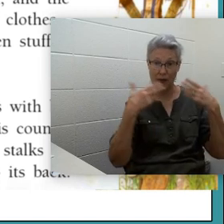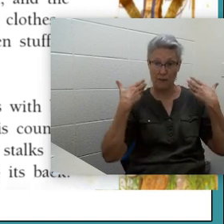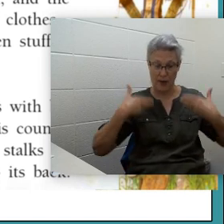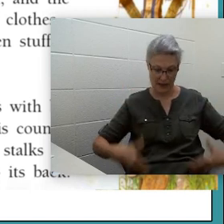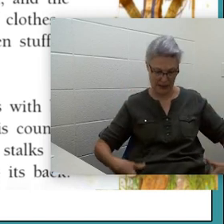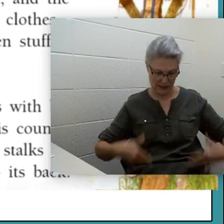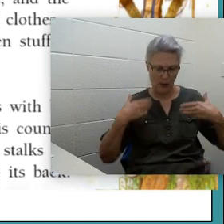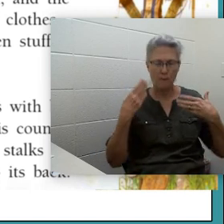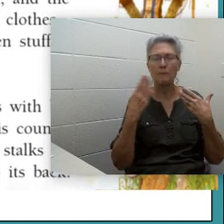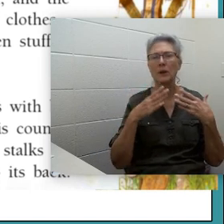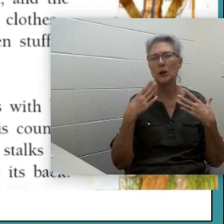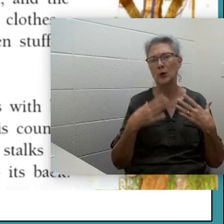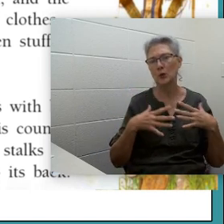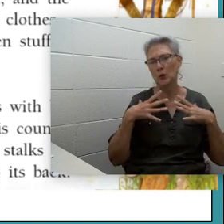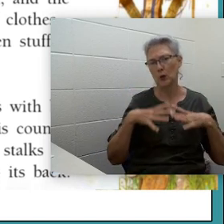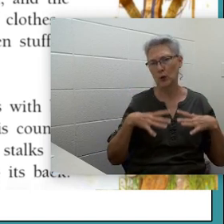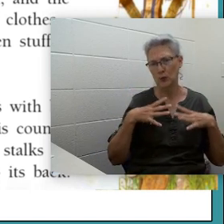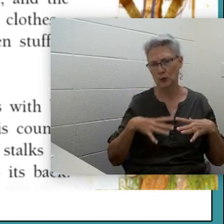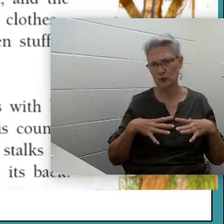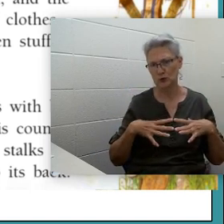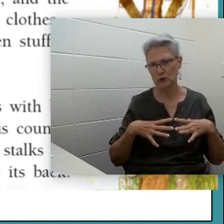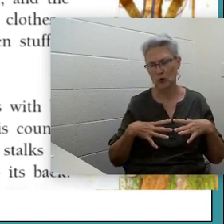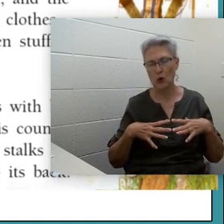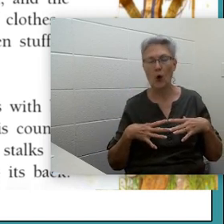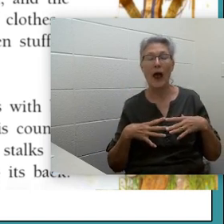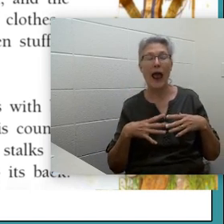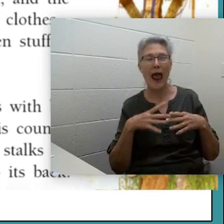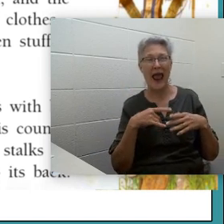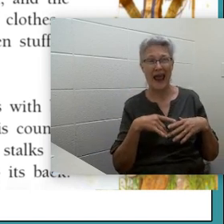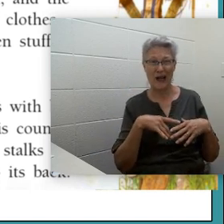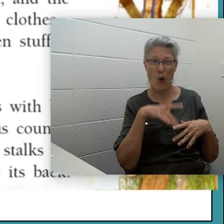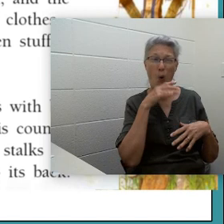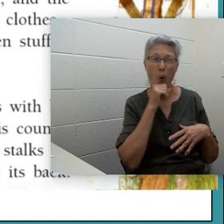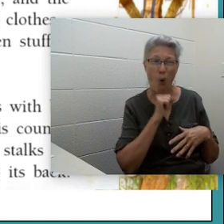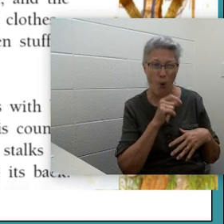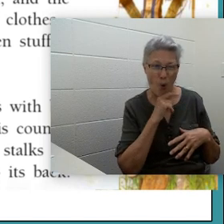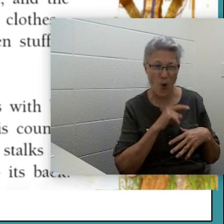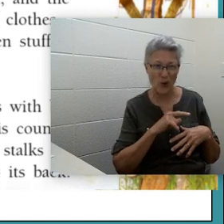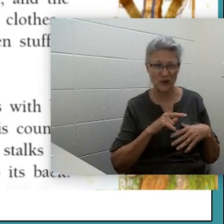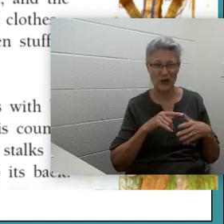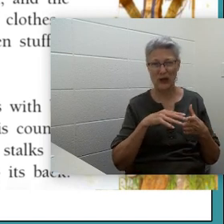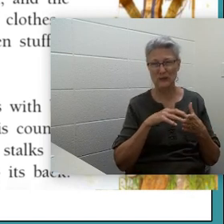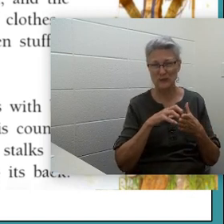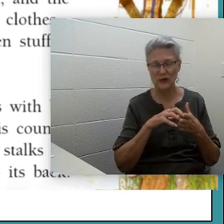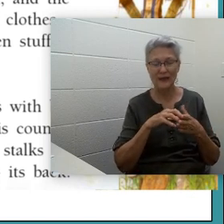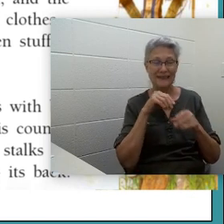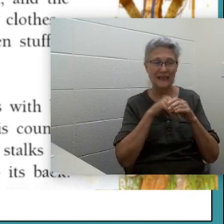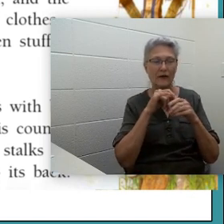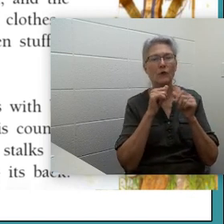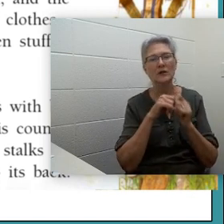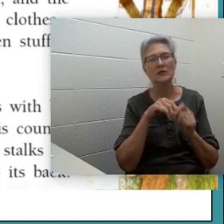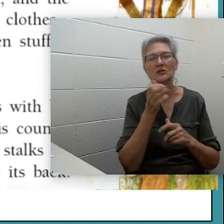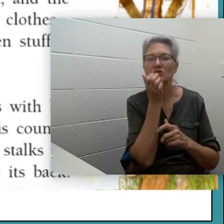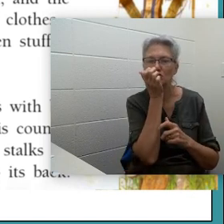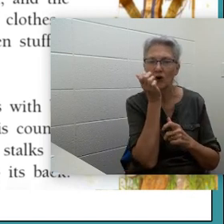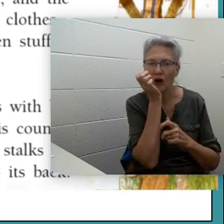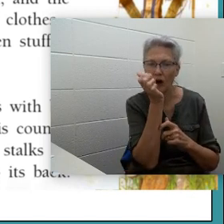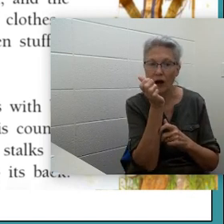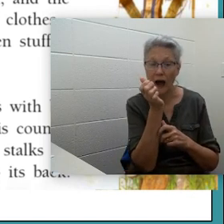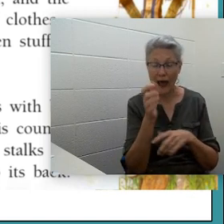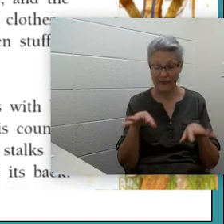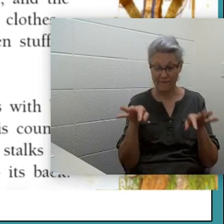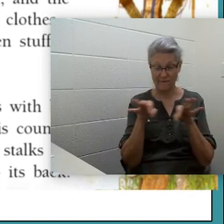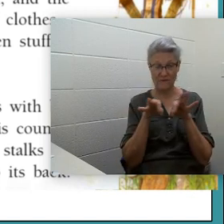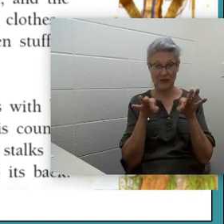was a blue suit of clothes, worn and faded, which had also been stuffed with straw. On the